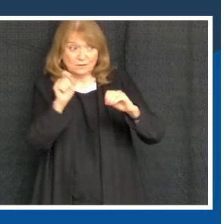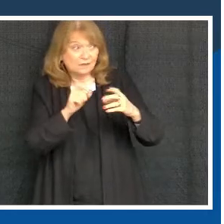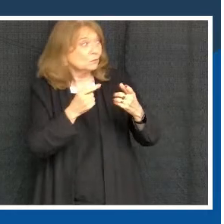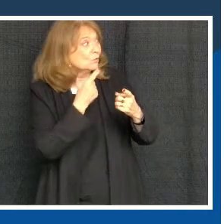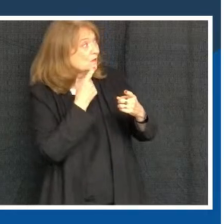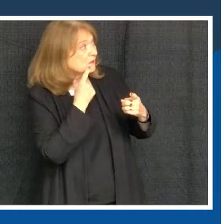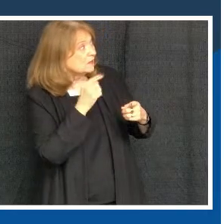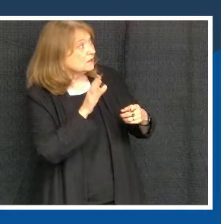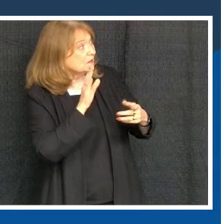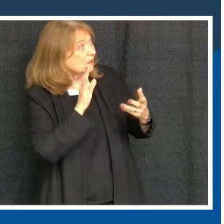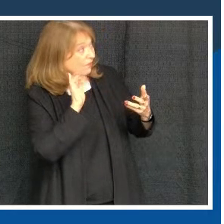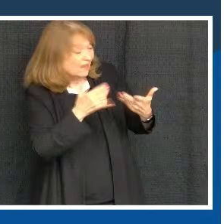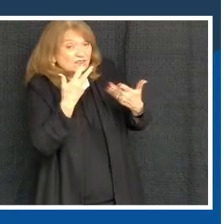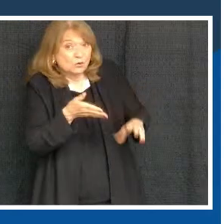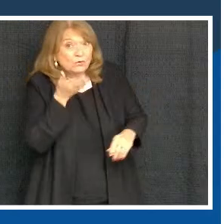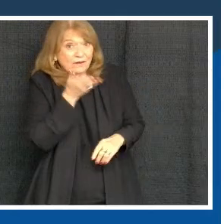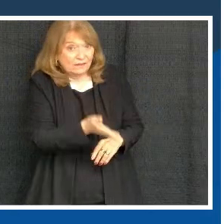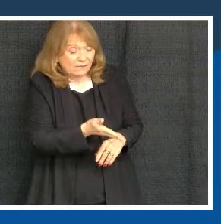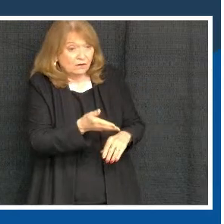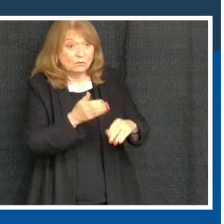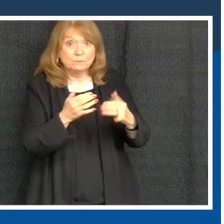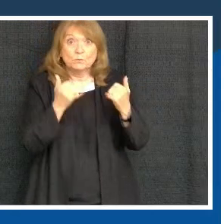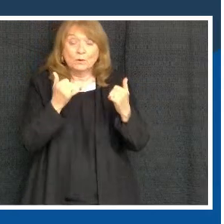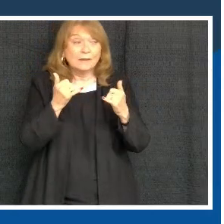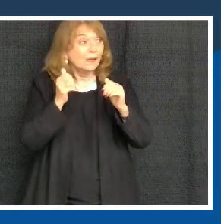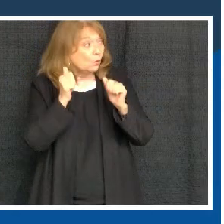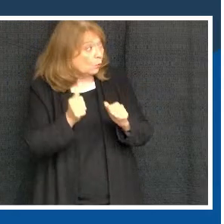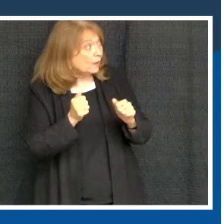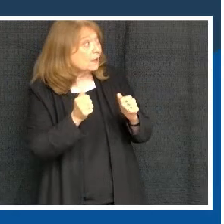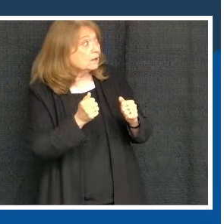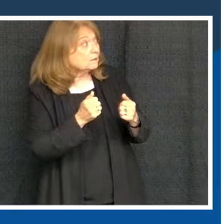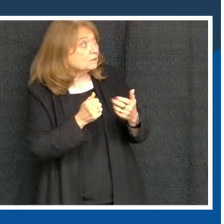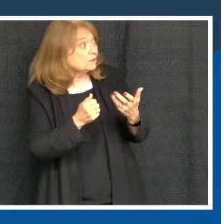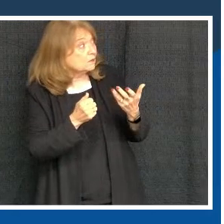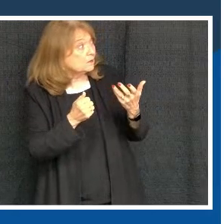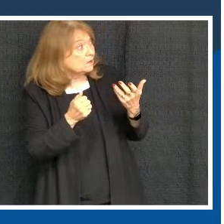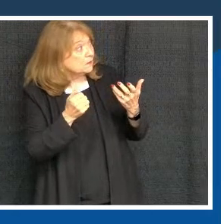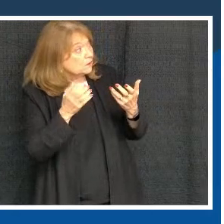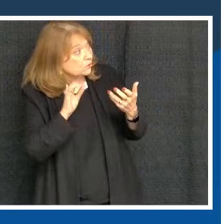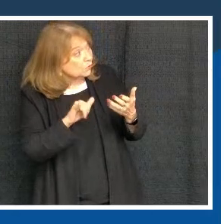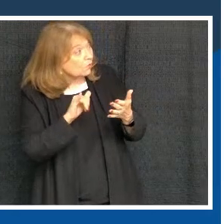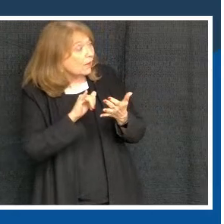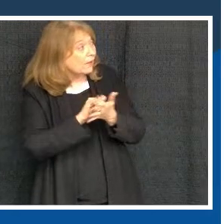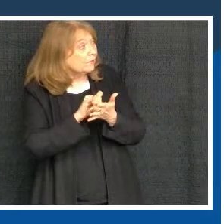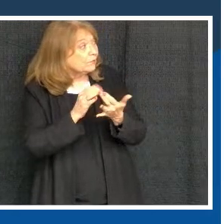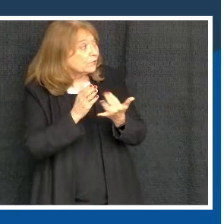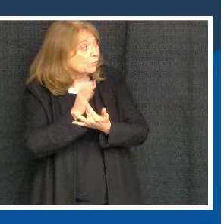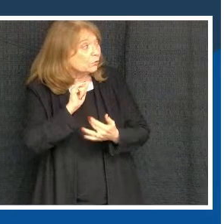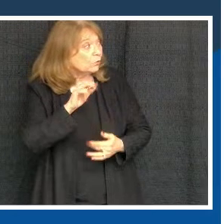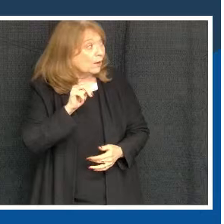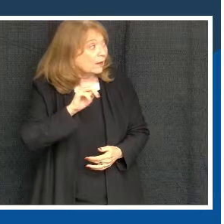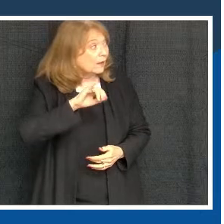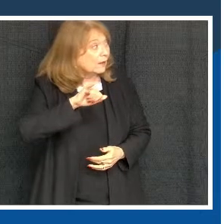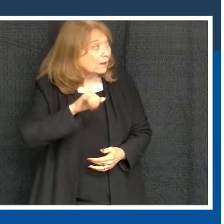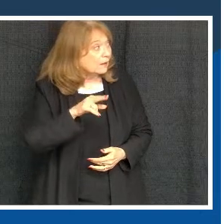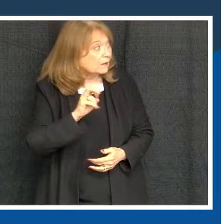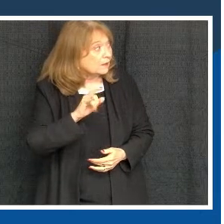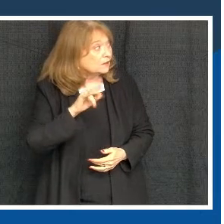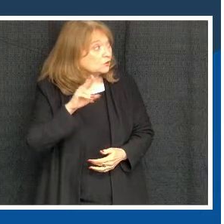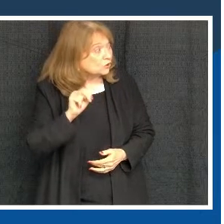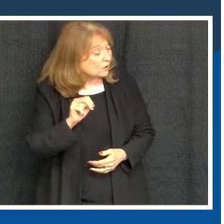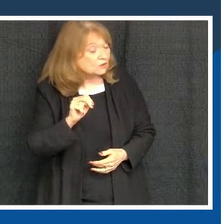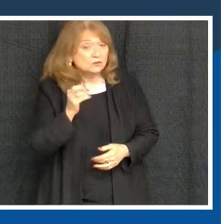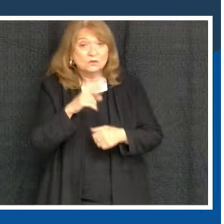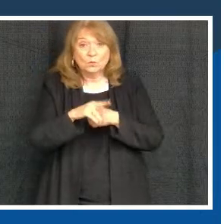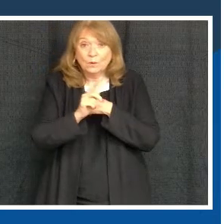it shall be, that's already in the zoning ordinance. And right now, we can enforce it by means of pecuniary penalties or an injunction. What it does is add the code